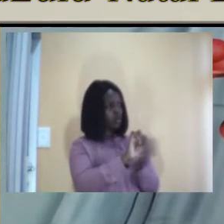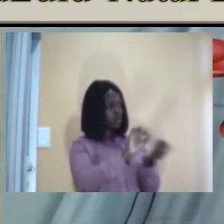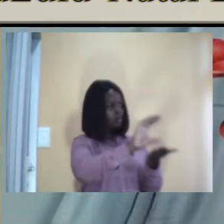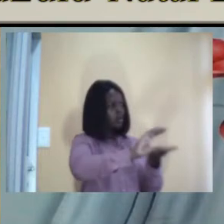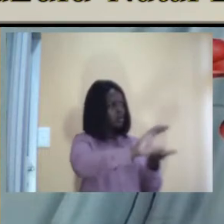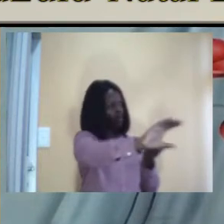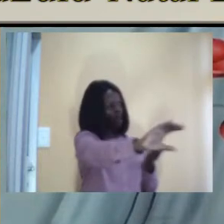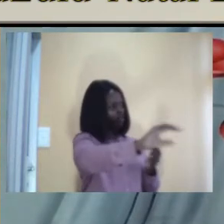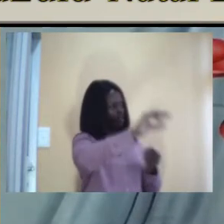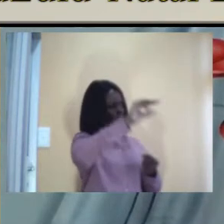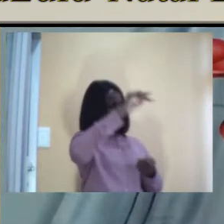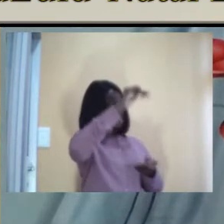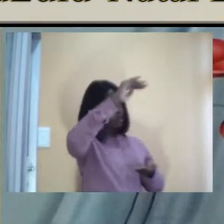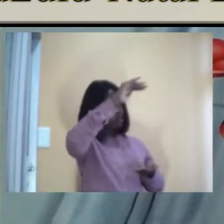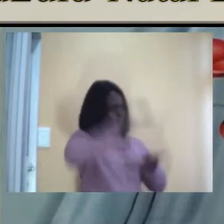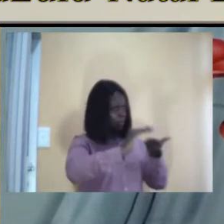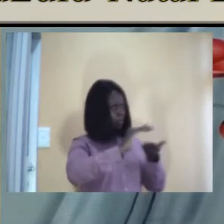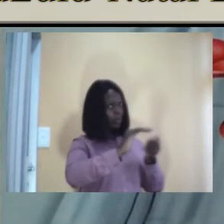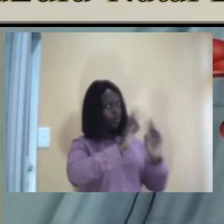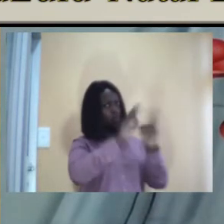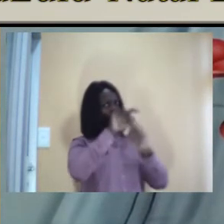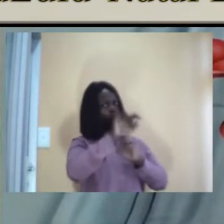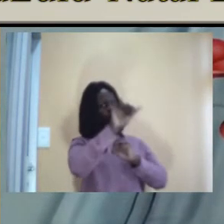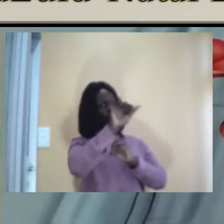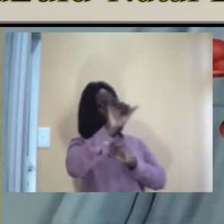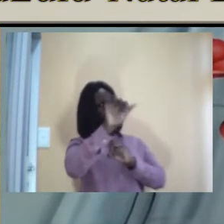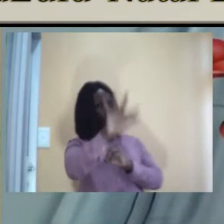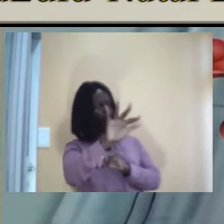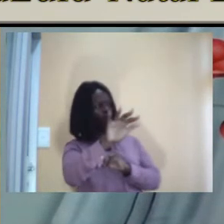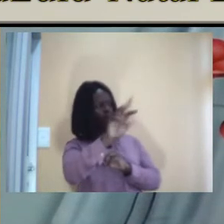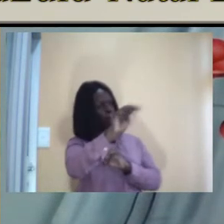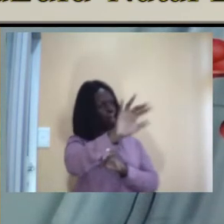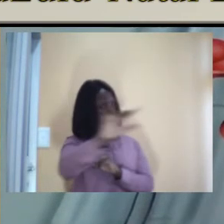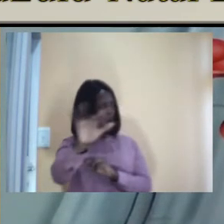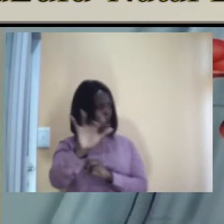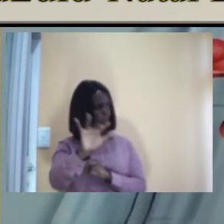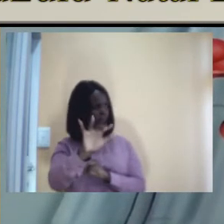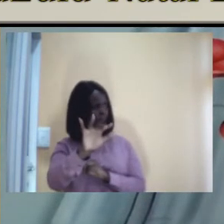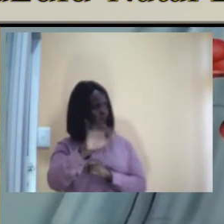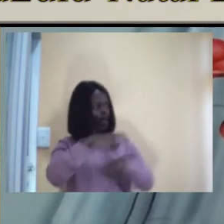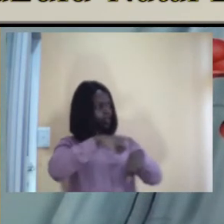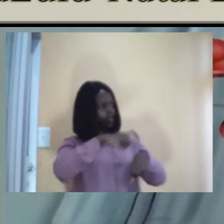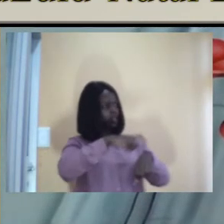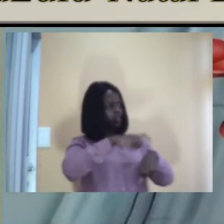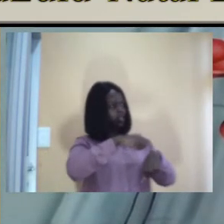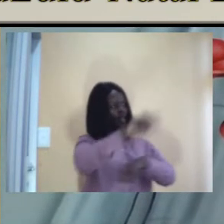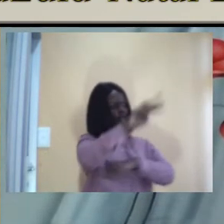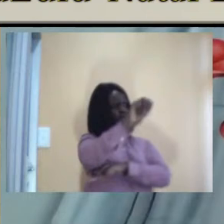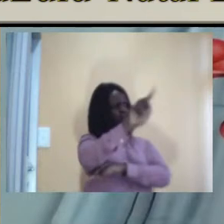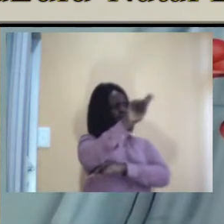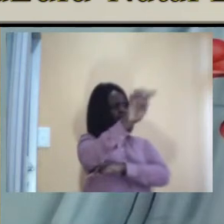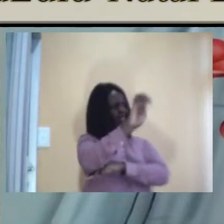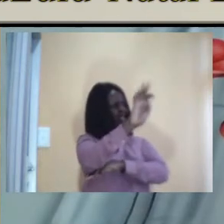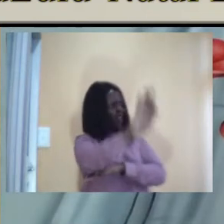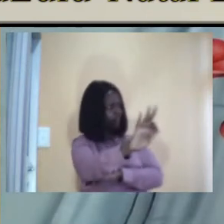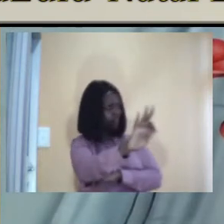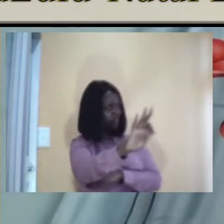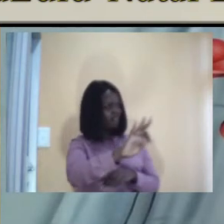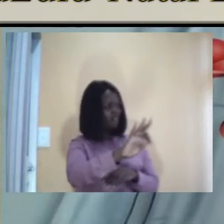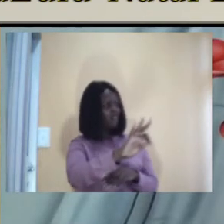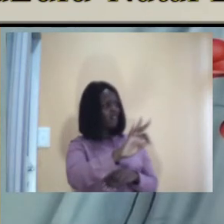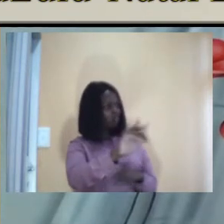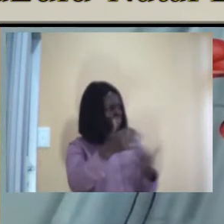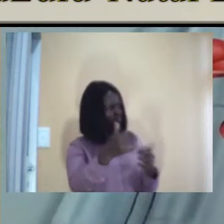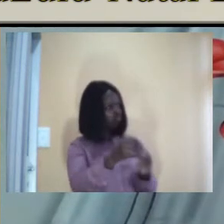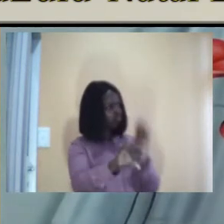by 12.657 million over the MTEF. We however note the